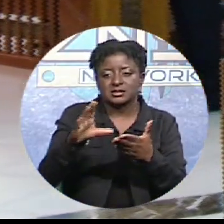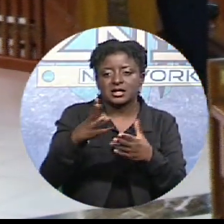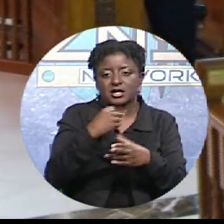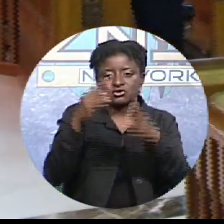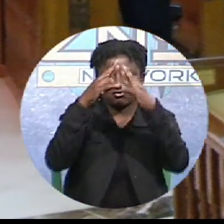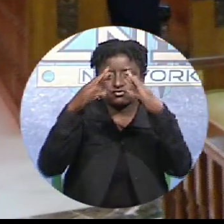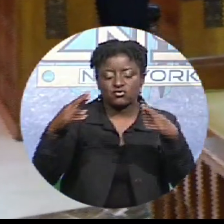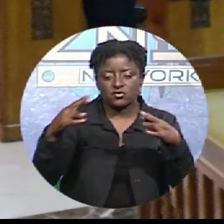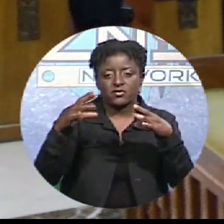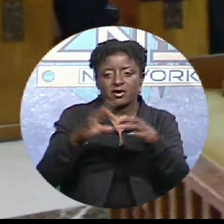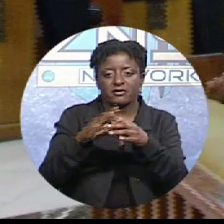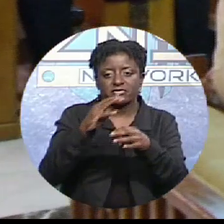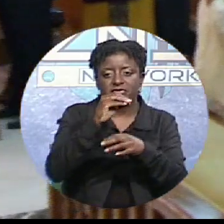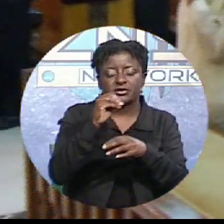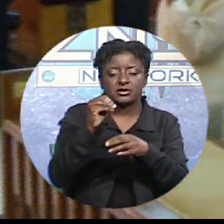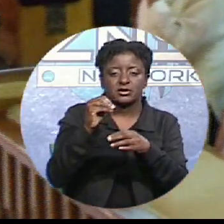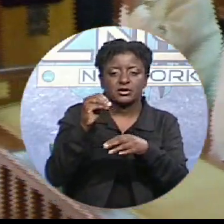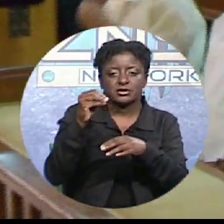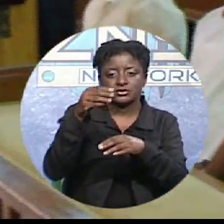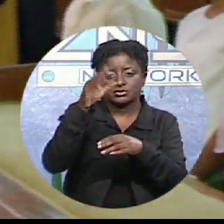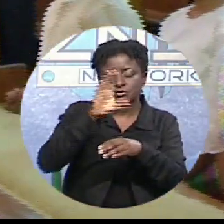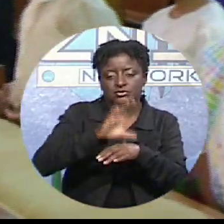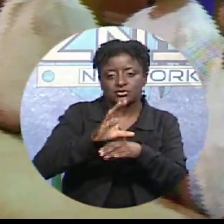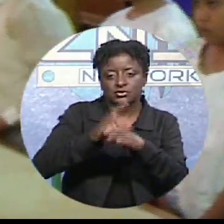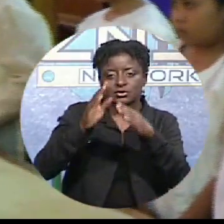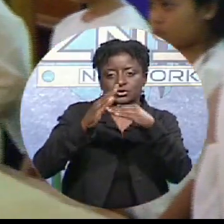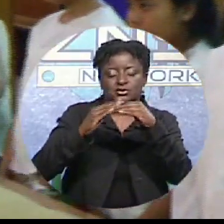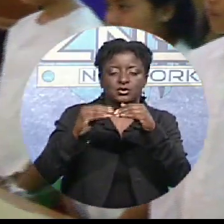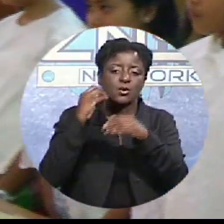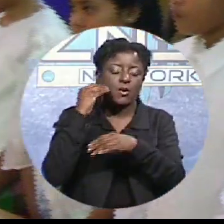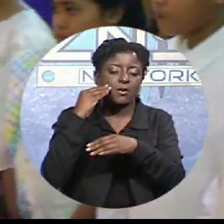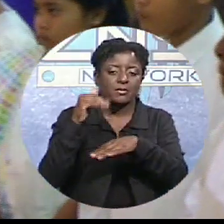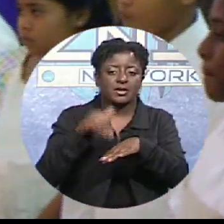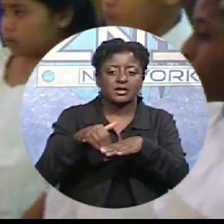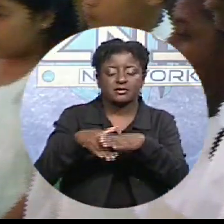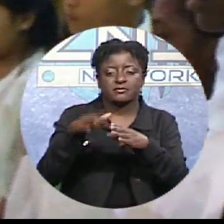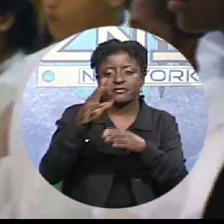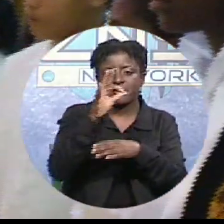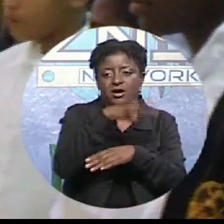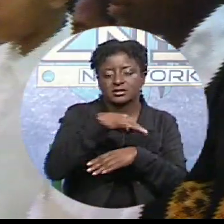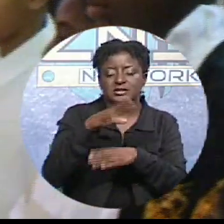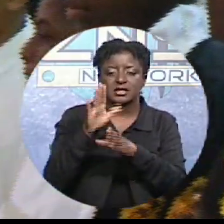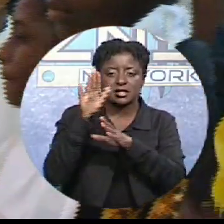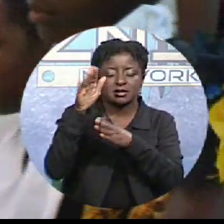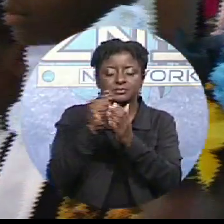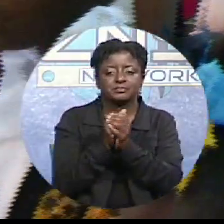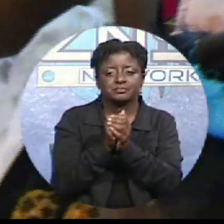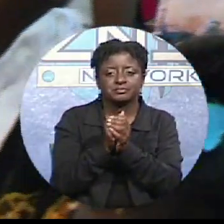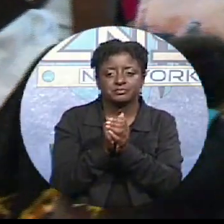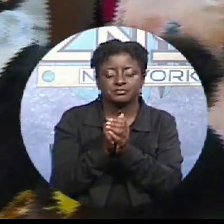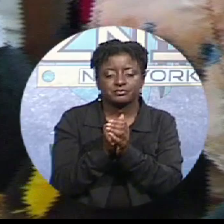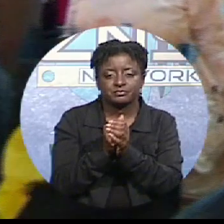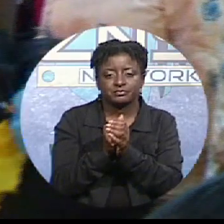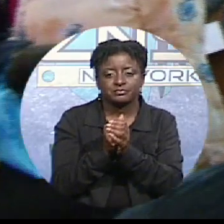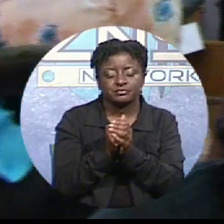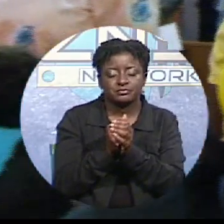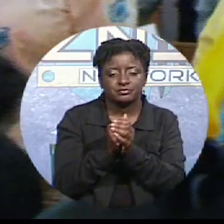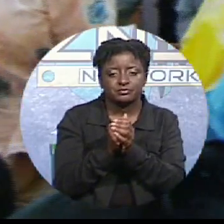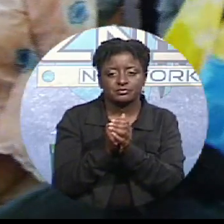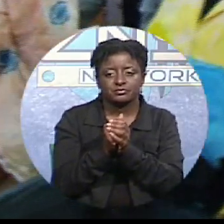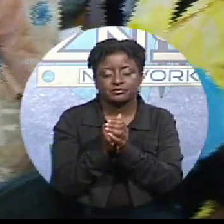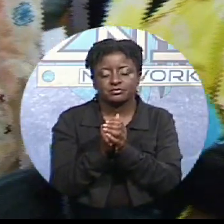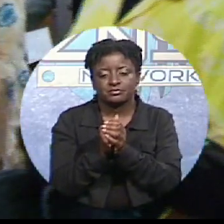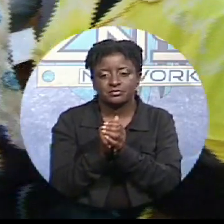Mission Societies comes under the direct jurisdiction of the Pope, and his representative, His Excellency Archbishop Nicola